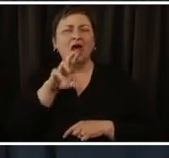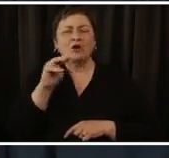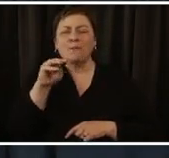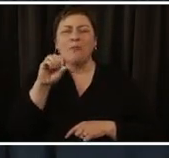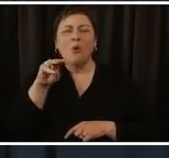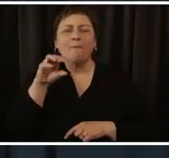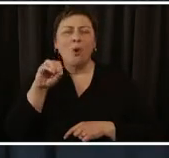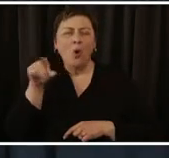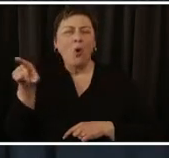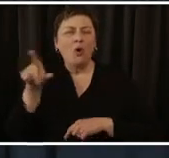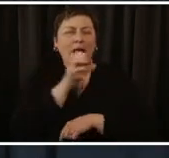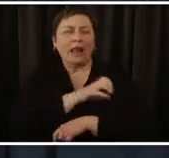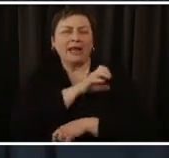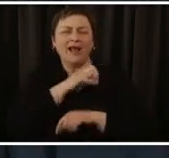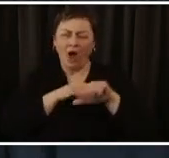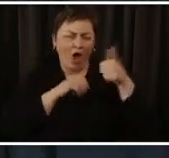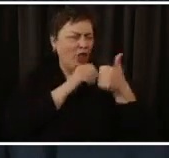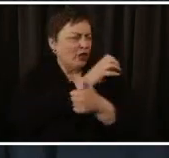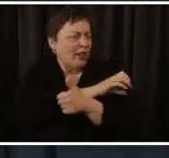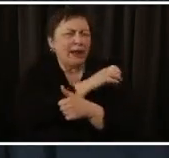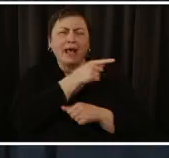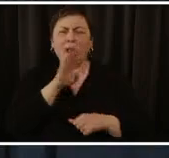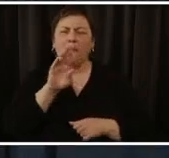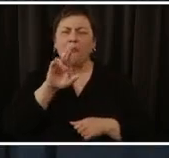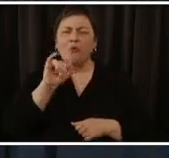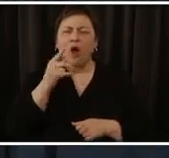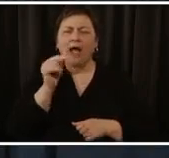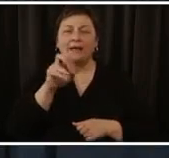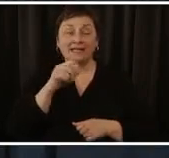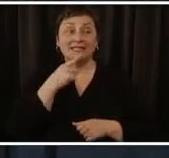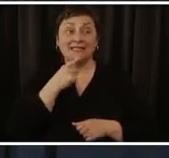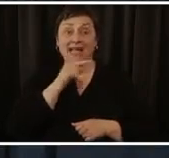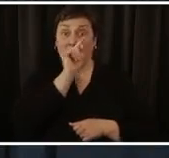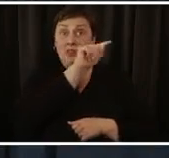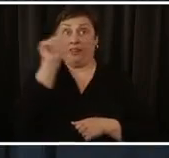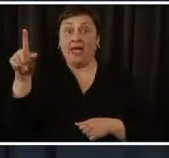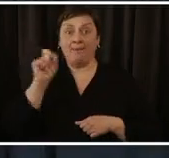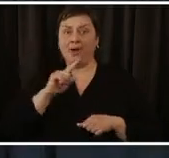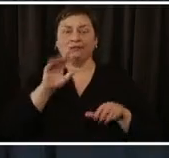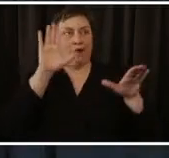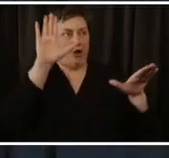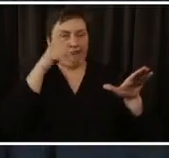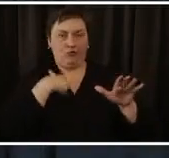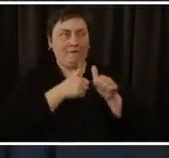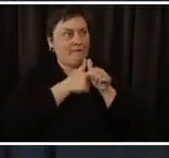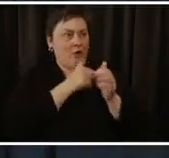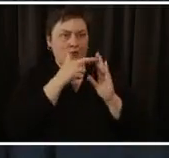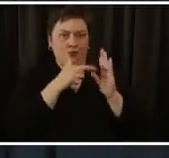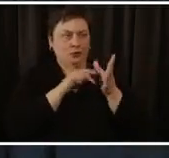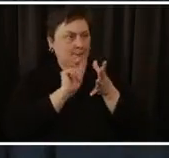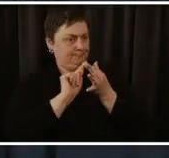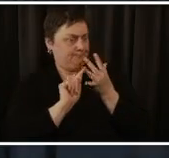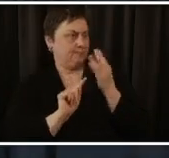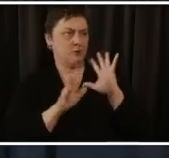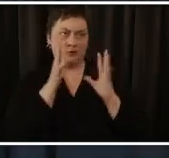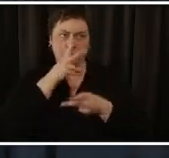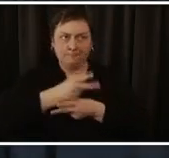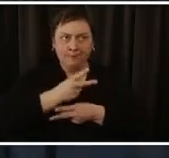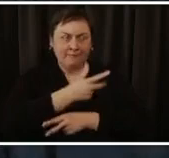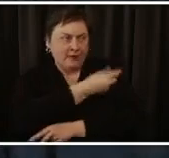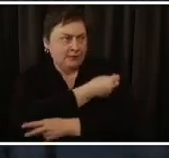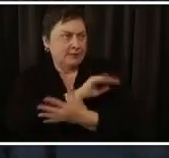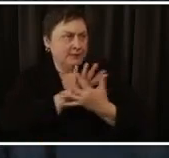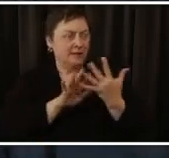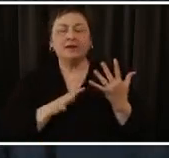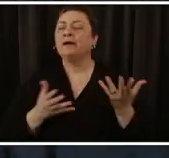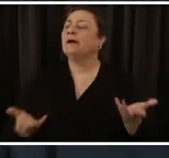in Brighton. You said they have to attest to it beforehand. He asked, how can you assure other small facilities aren't doing the